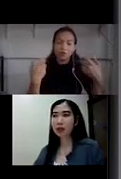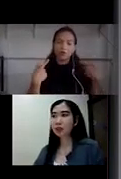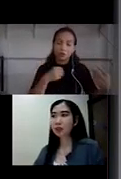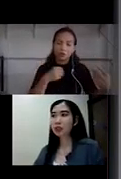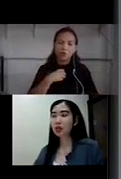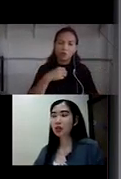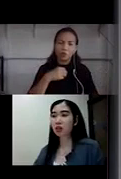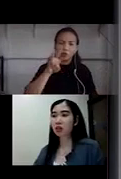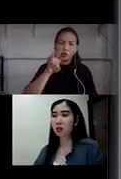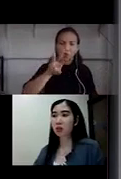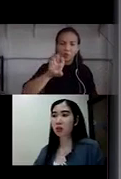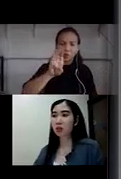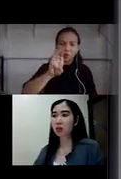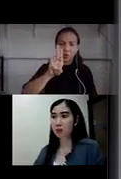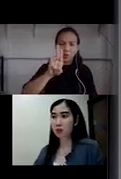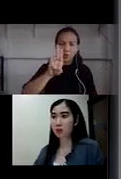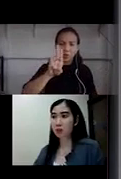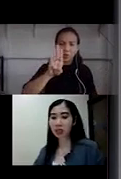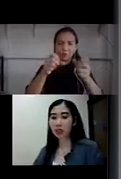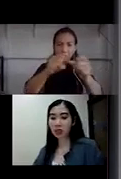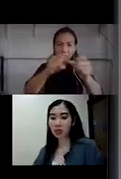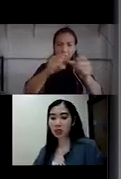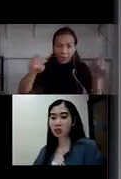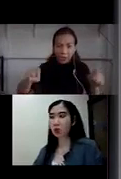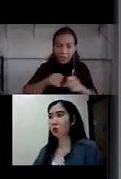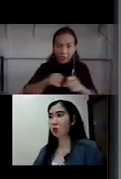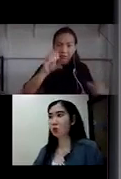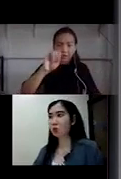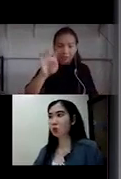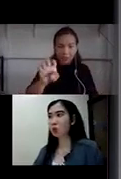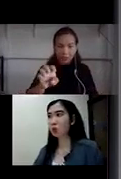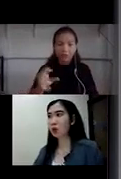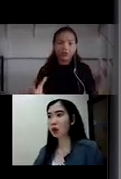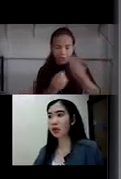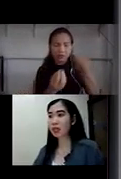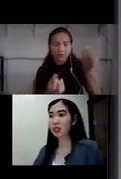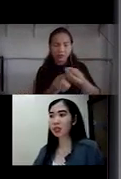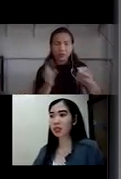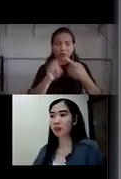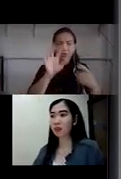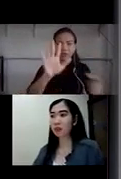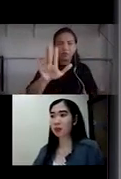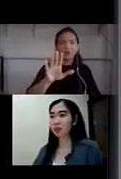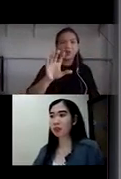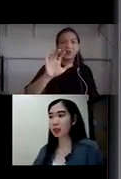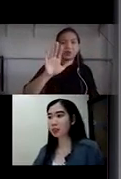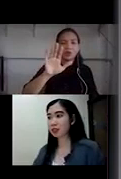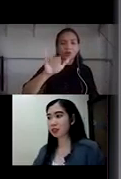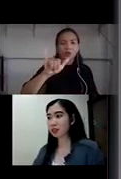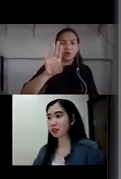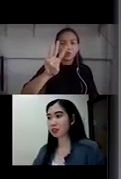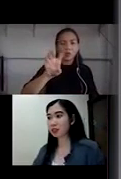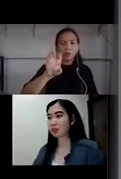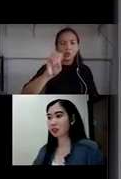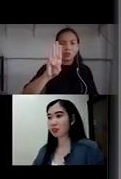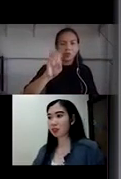embed this document to your website. Okay, so to have an idea about that,